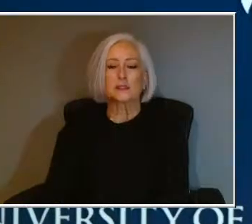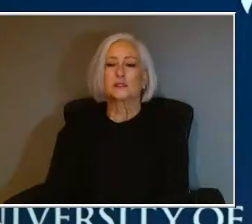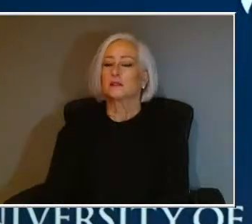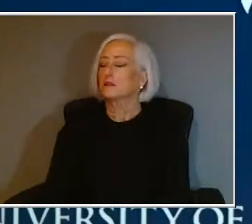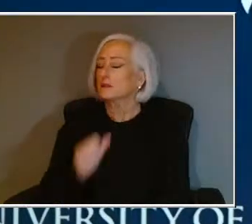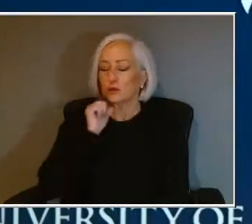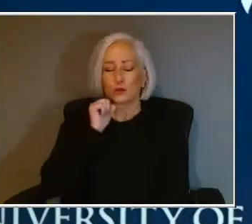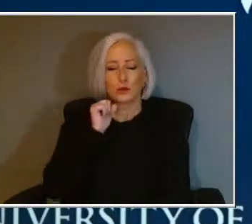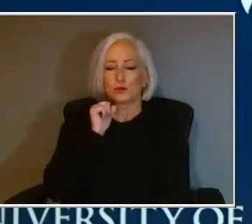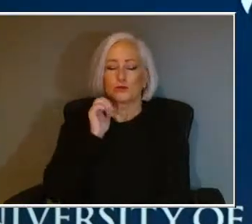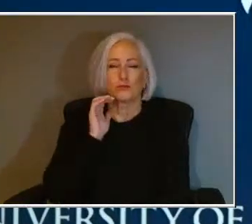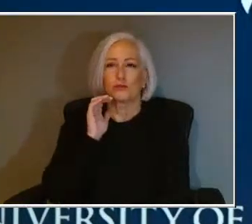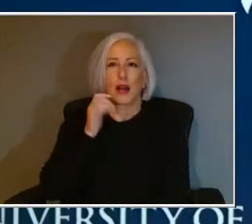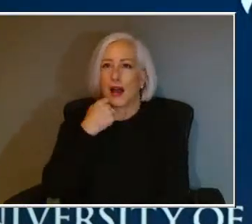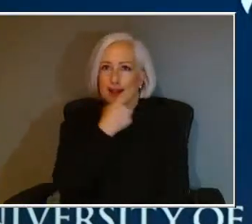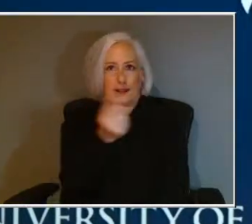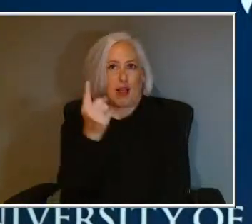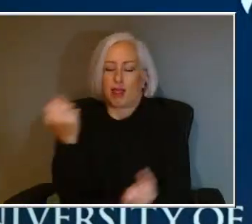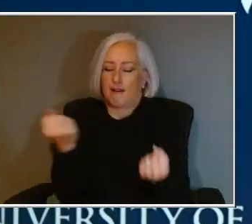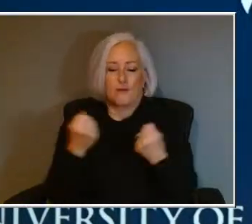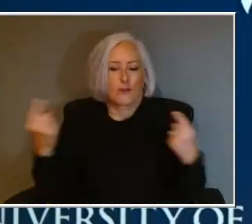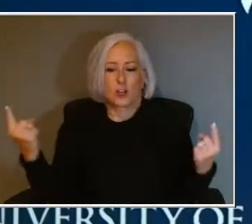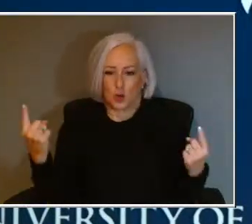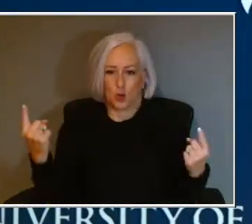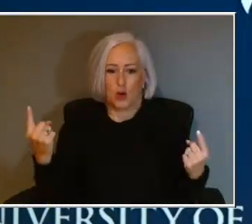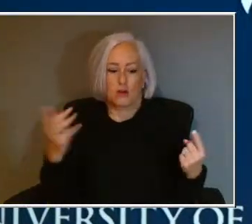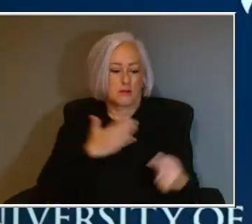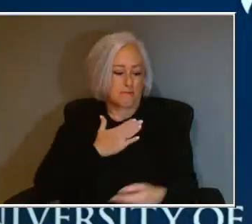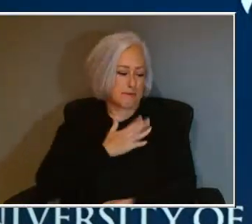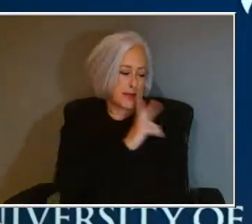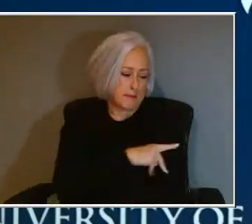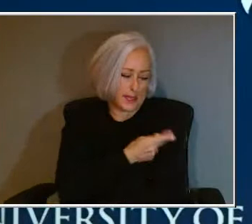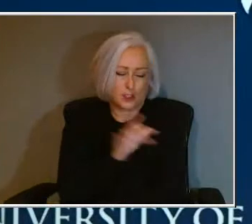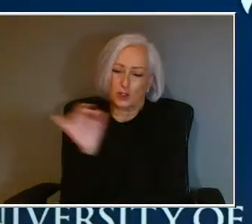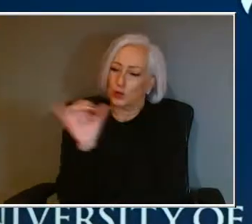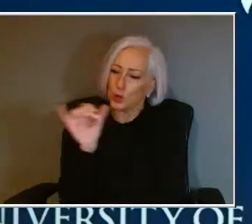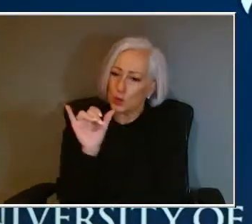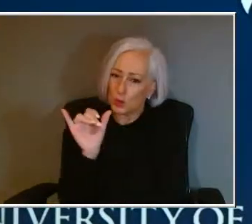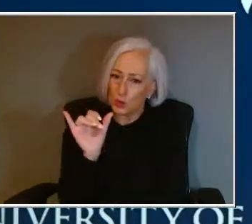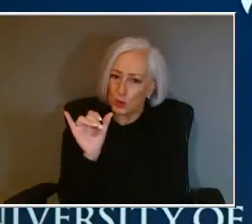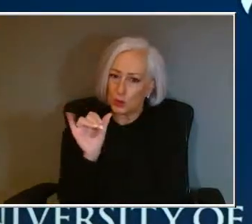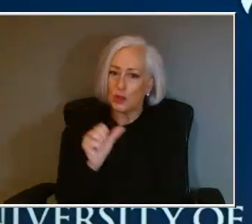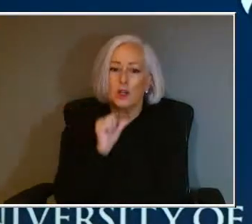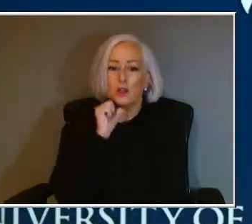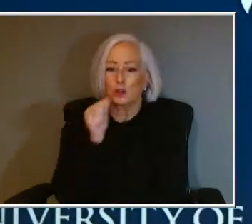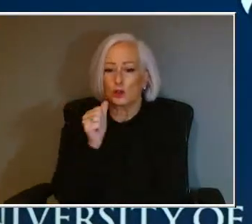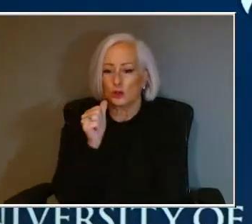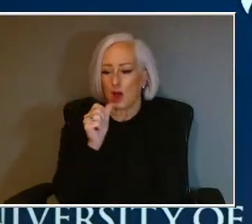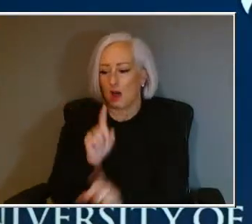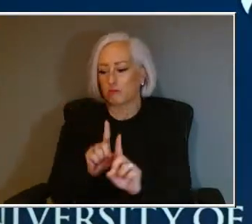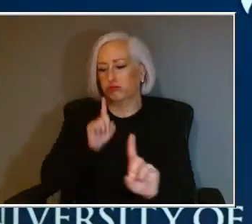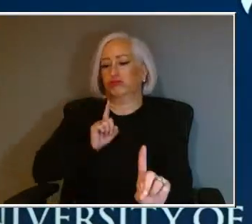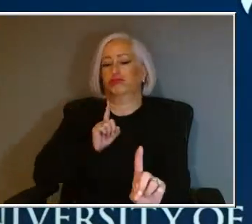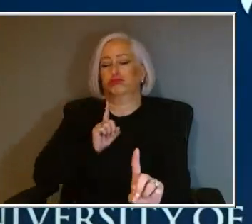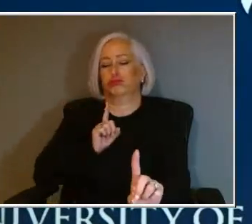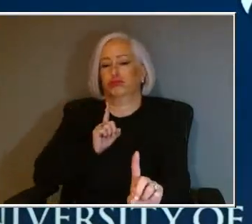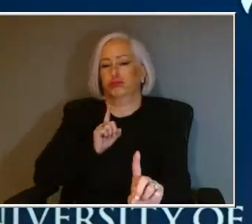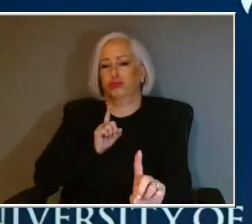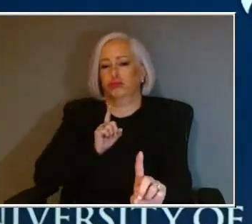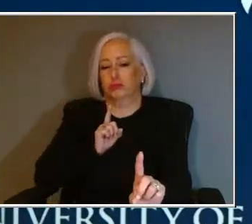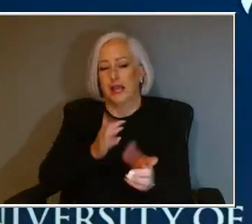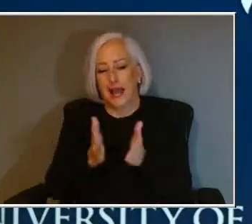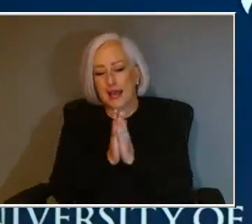that's what I tell everybody, and my patients also, that don't shy from asking